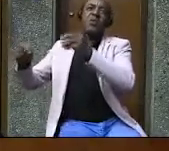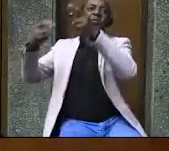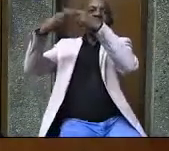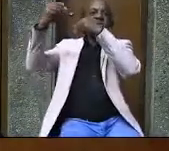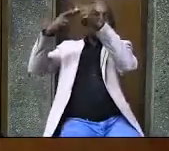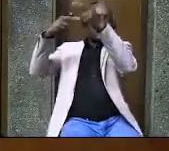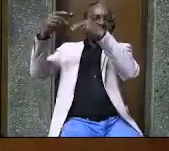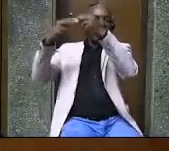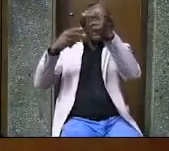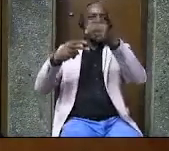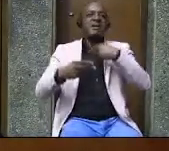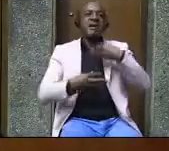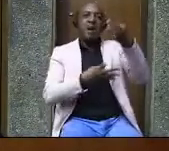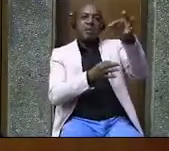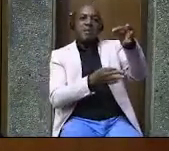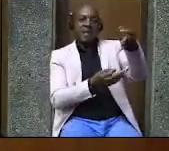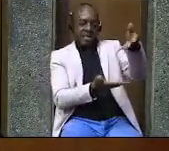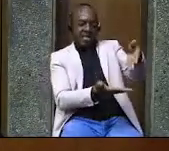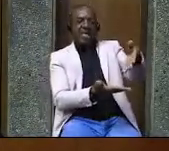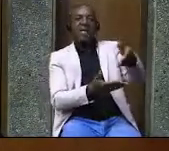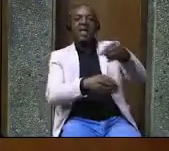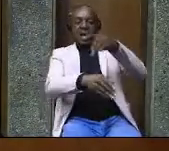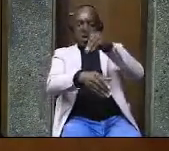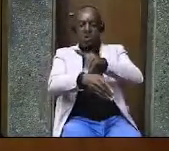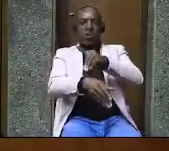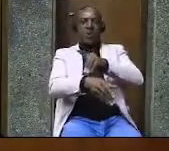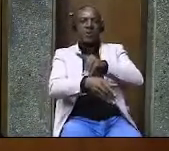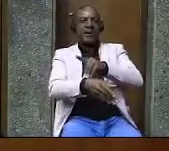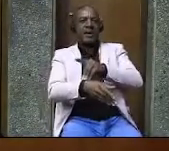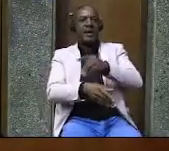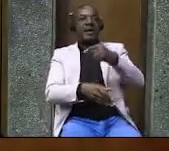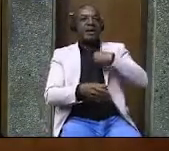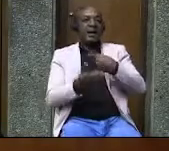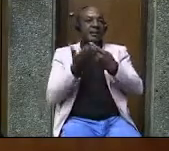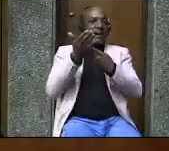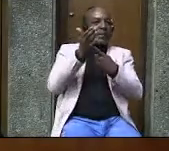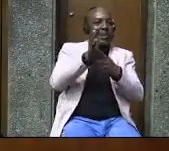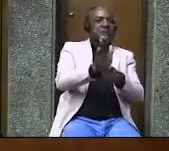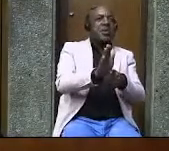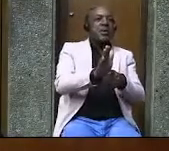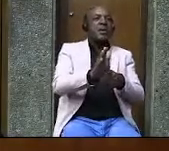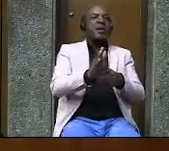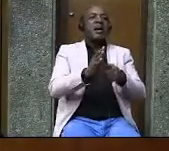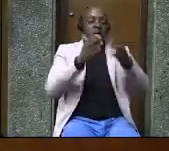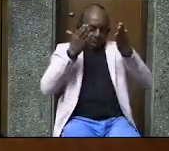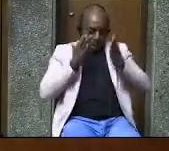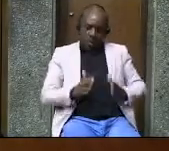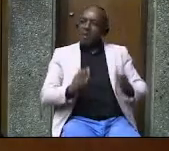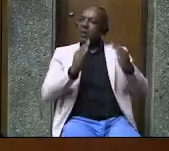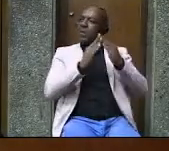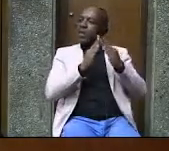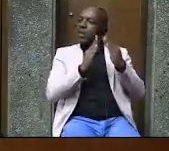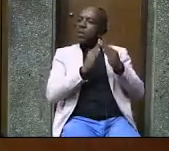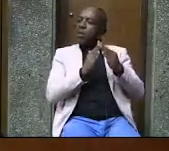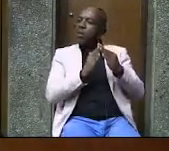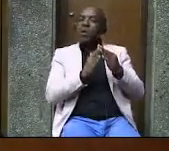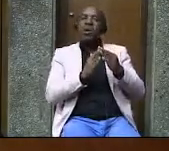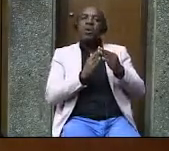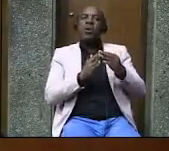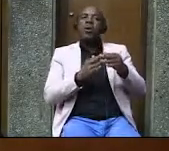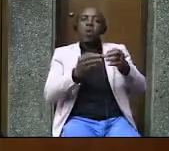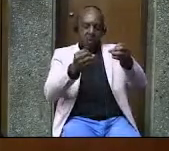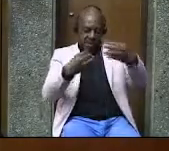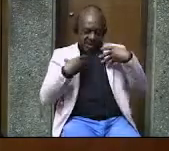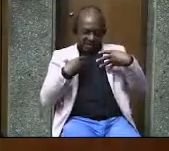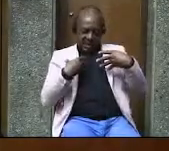ngingaka naye incwadi yami yakwadoktha ngiphethe incwadi yakwadoktha ngibabonisile abobaba be-housing ukuthi udoktha ungibhalela incwadi ukuthi ngithathe